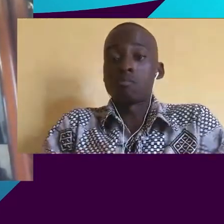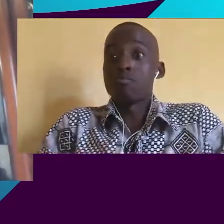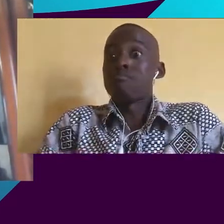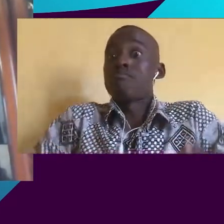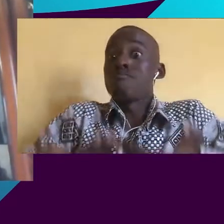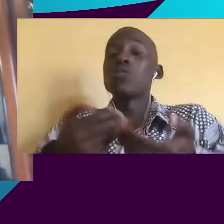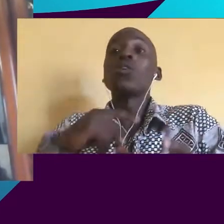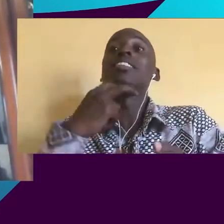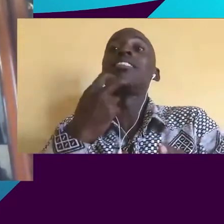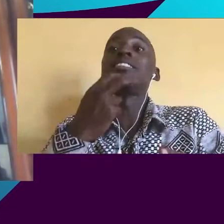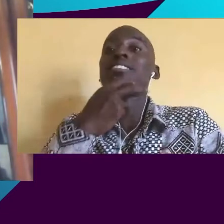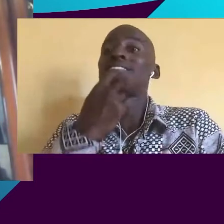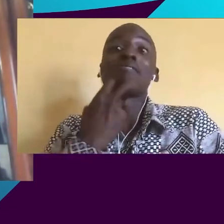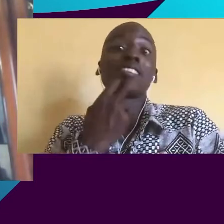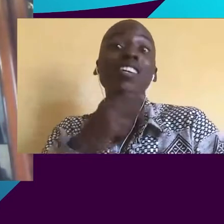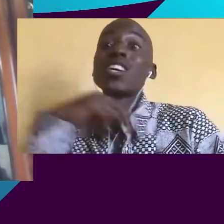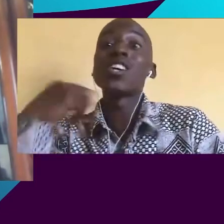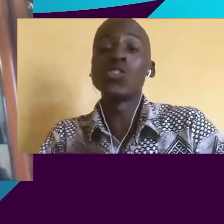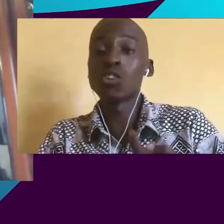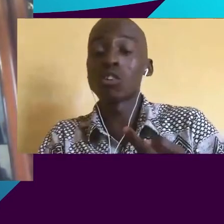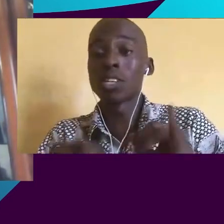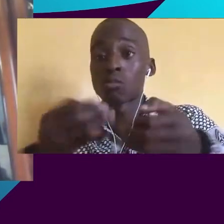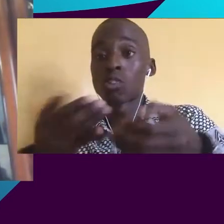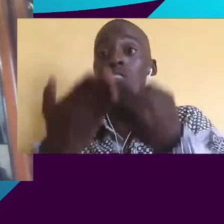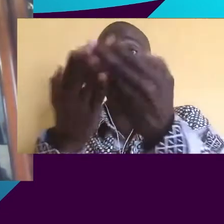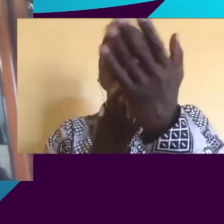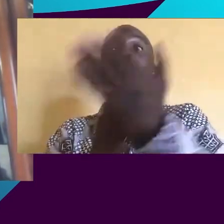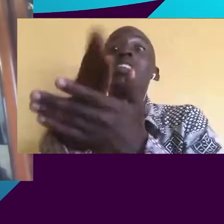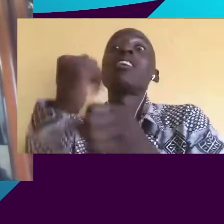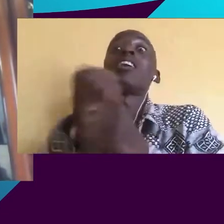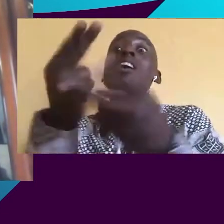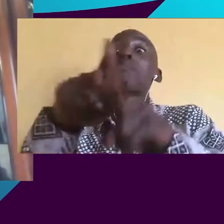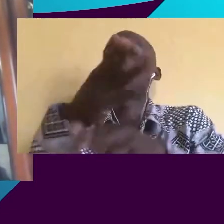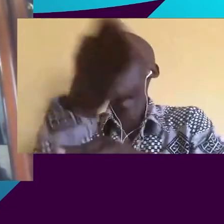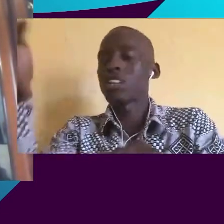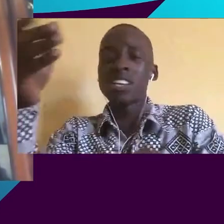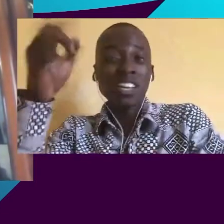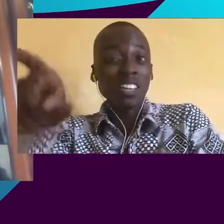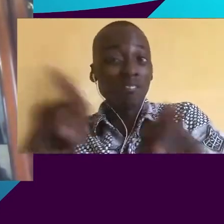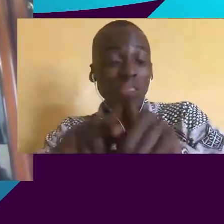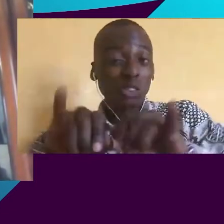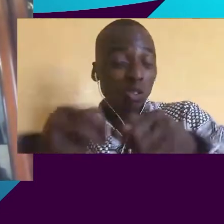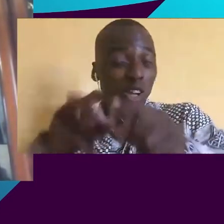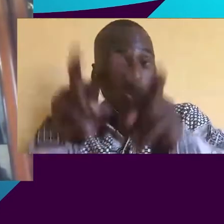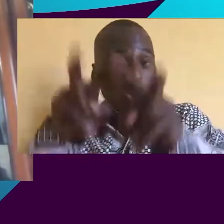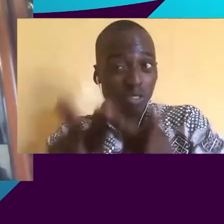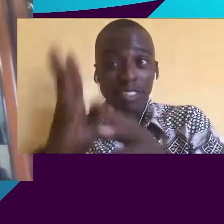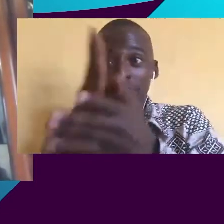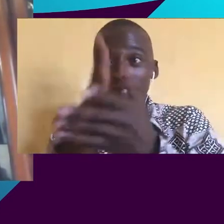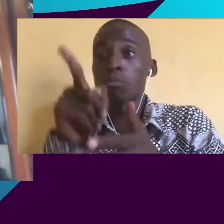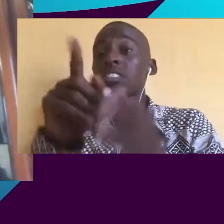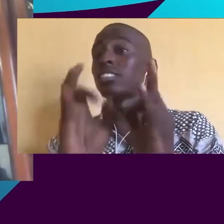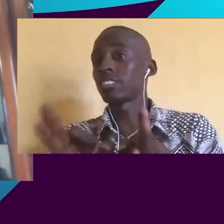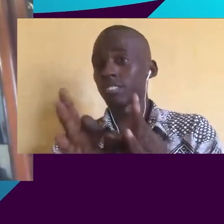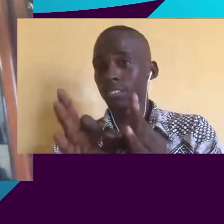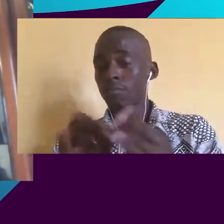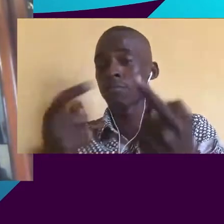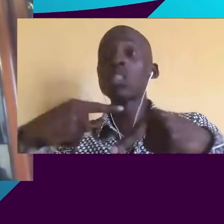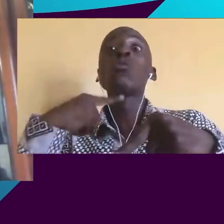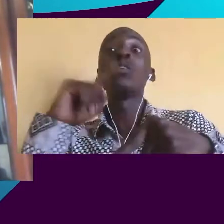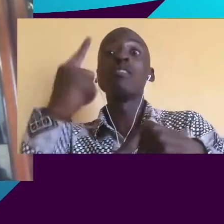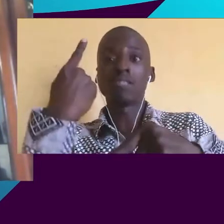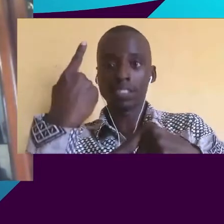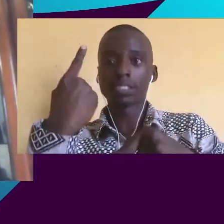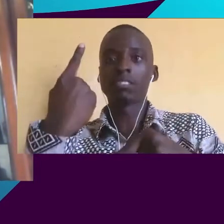trying to bring out the realities that are out there. So even as we are trying to look at some of these things, we need first and foremost to